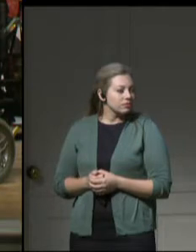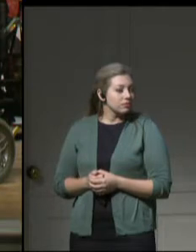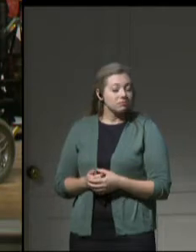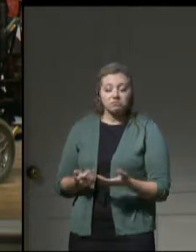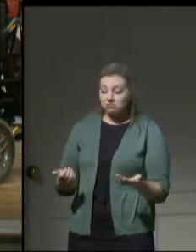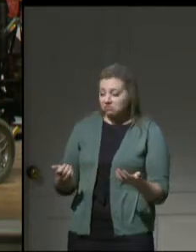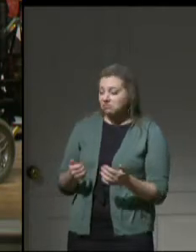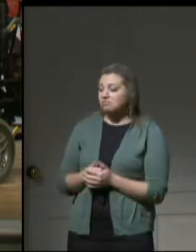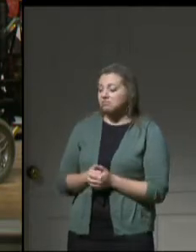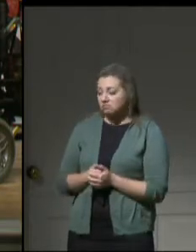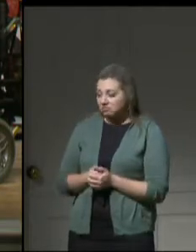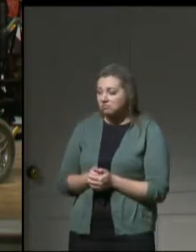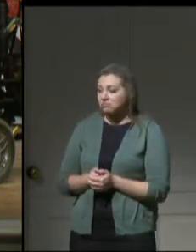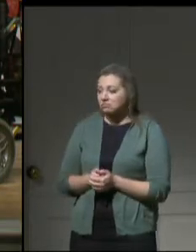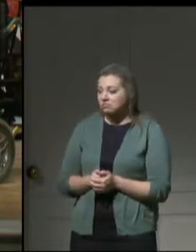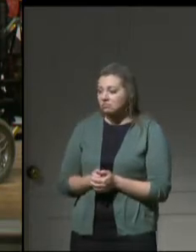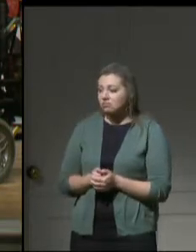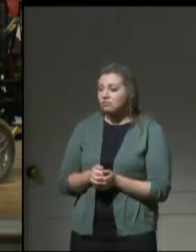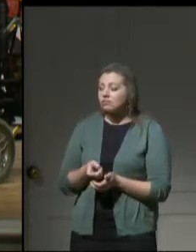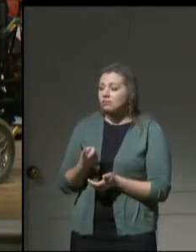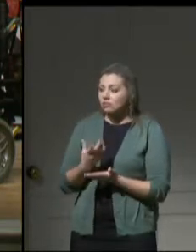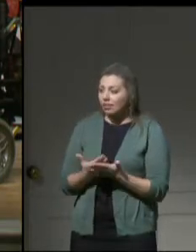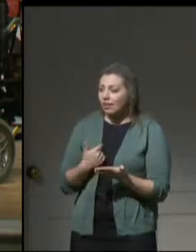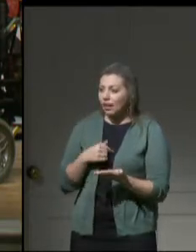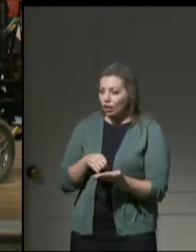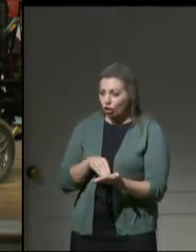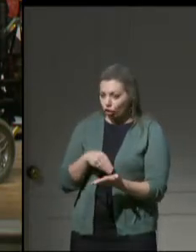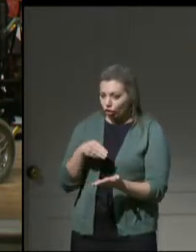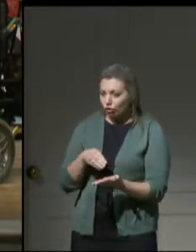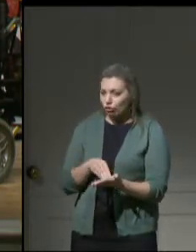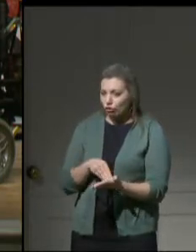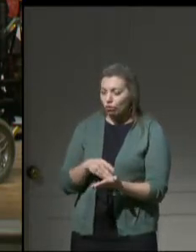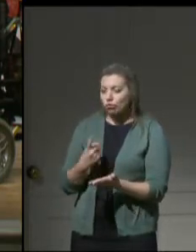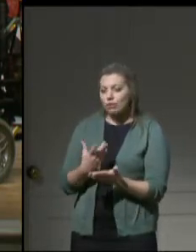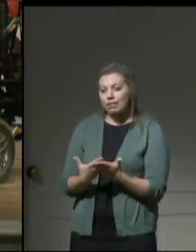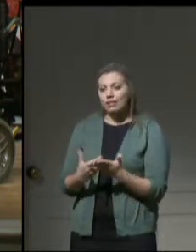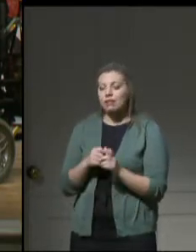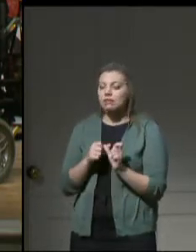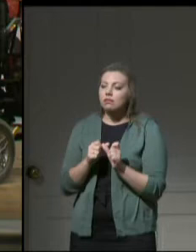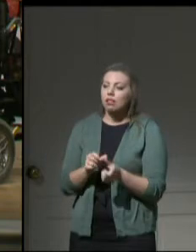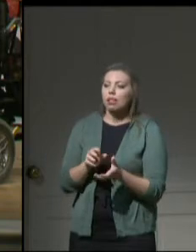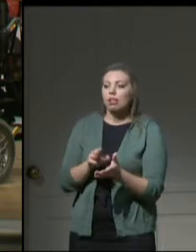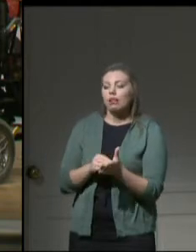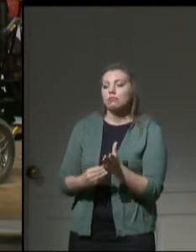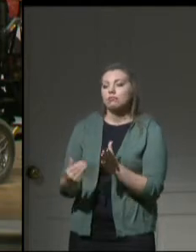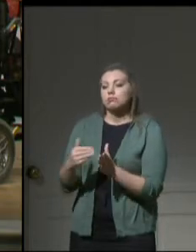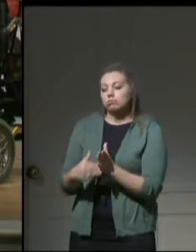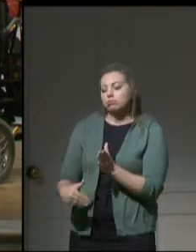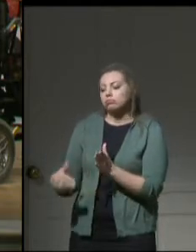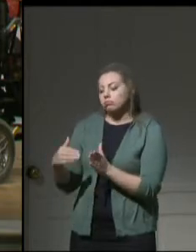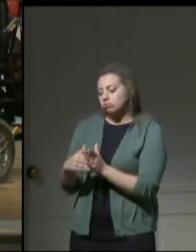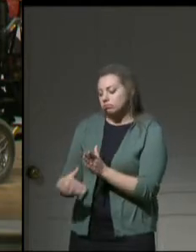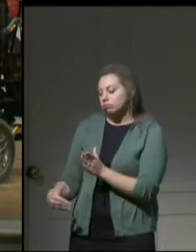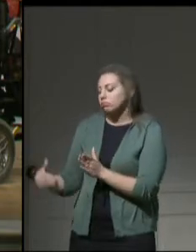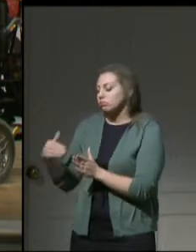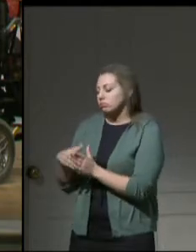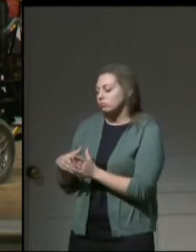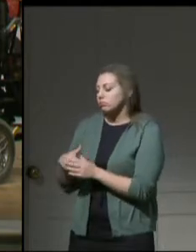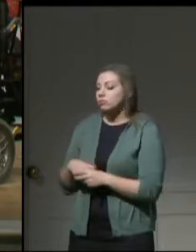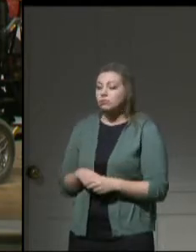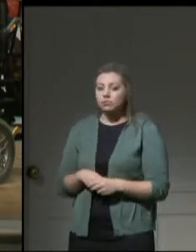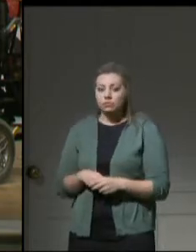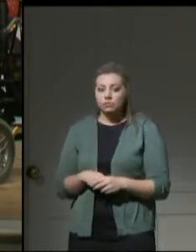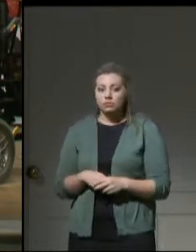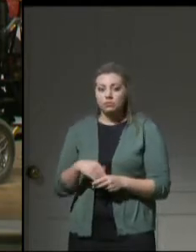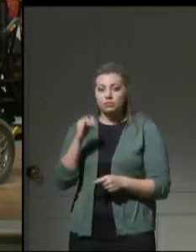I guess one thing that I learned and that I keep learning over and over is, you know, when you start